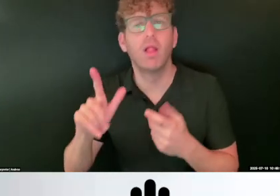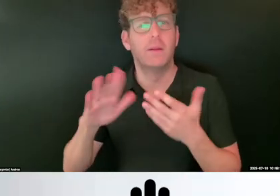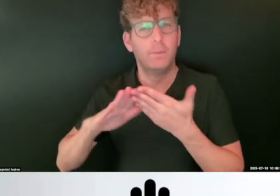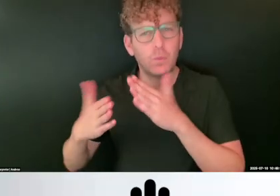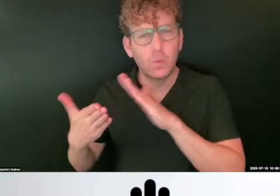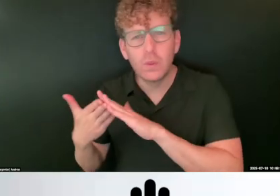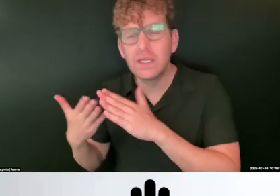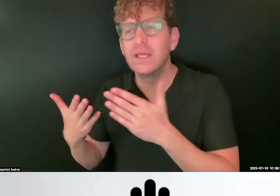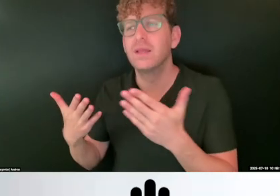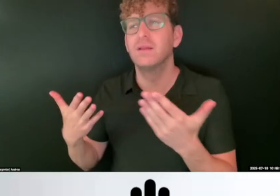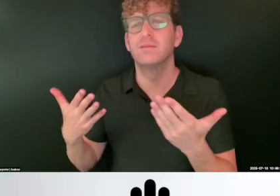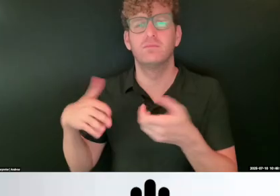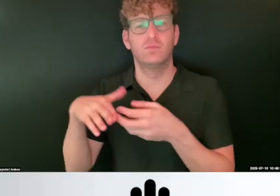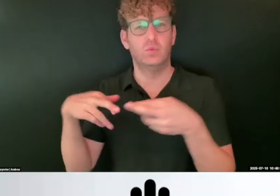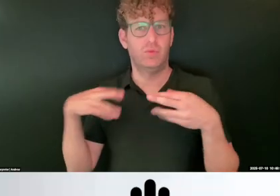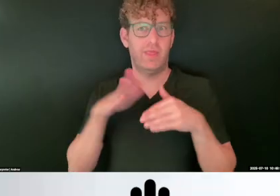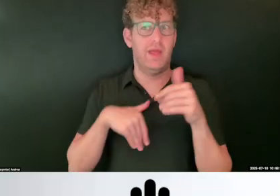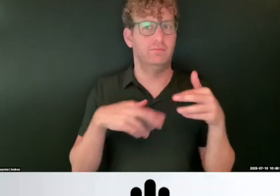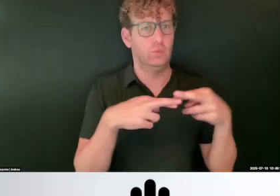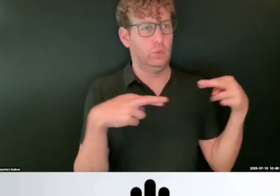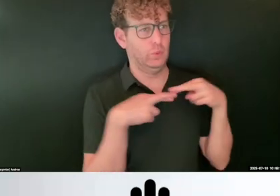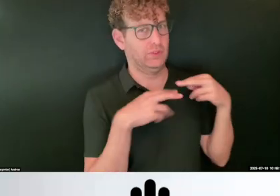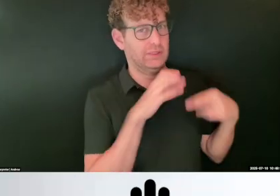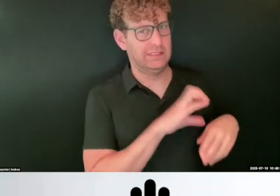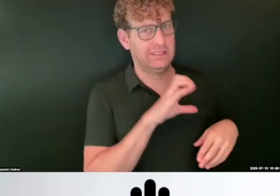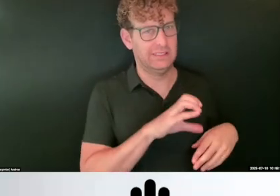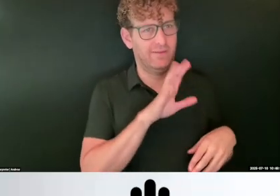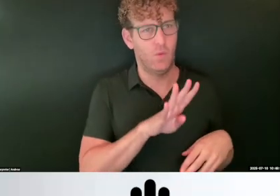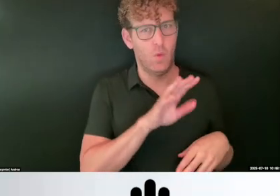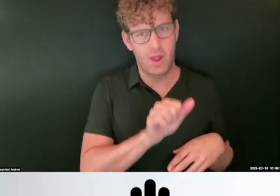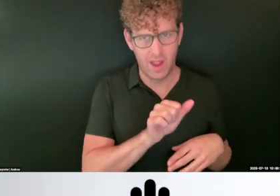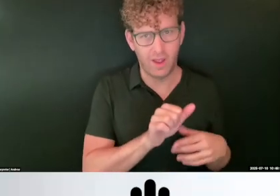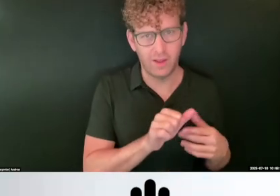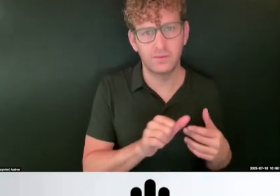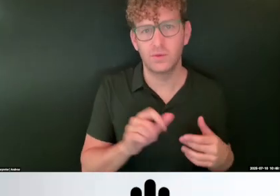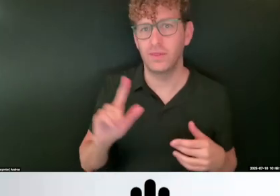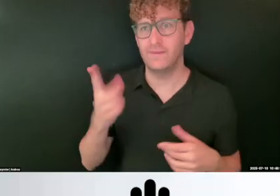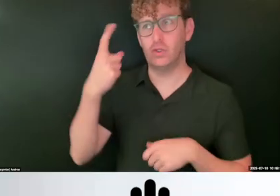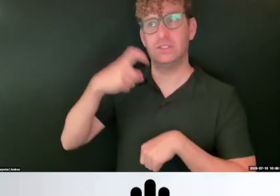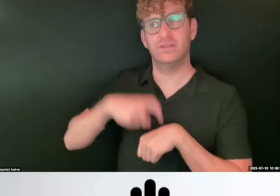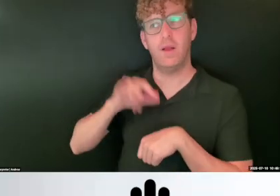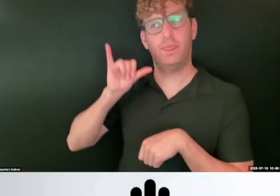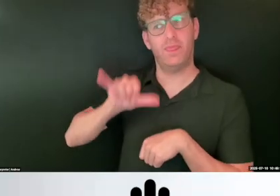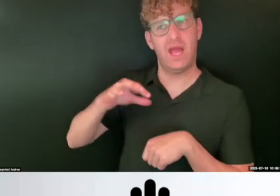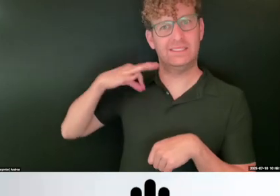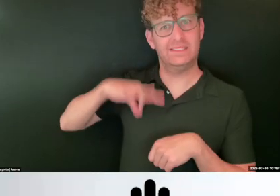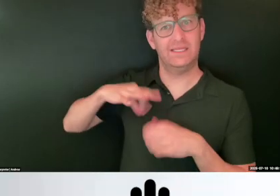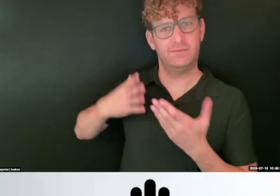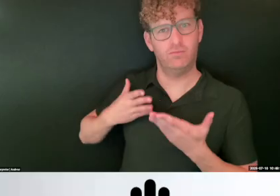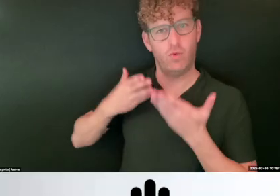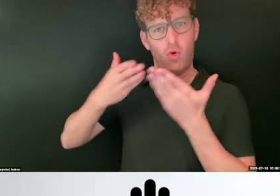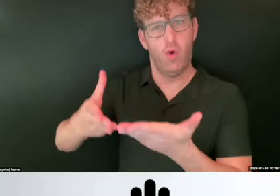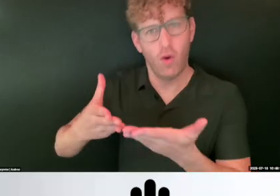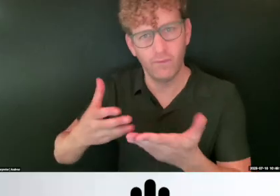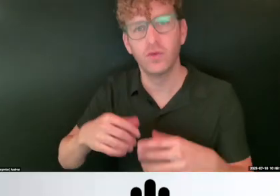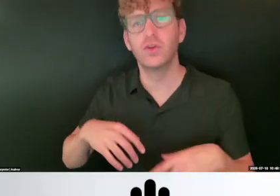first time this type of incentive has been offered, the scrap and replace option in those areas.